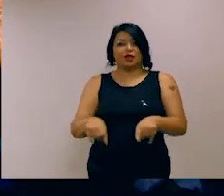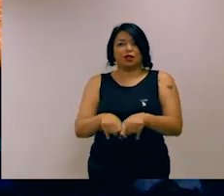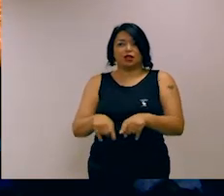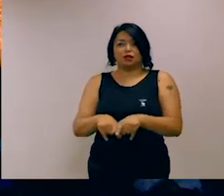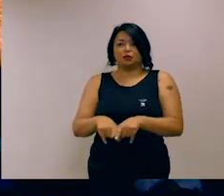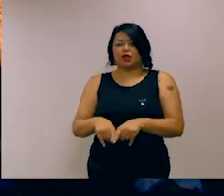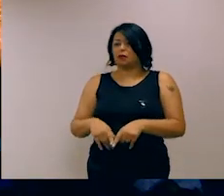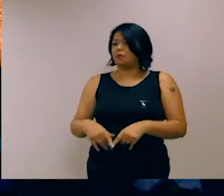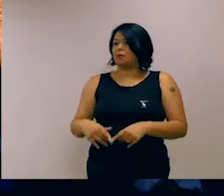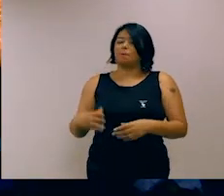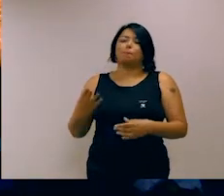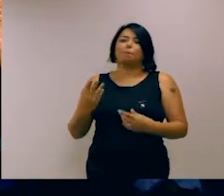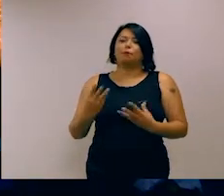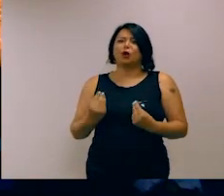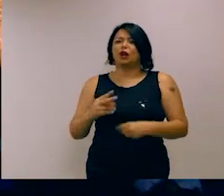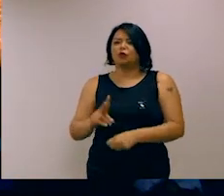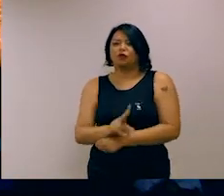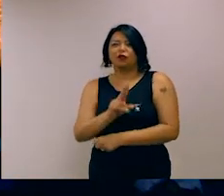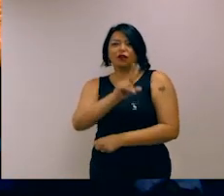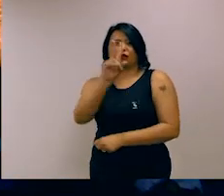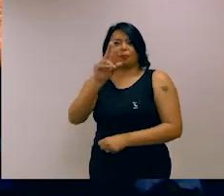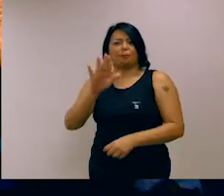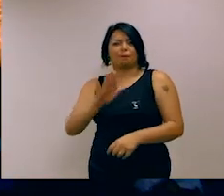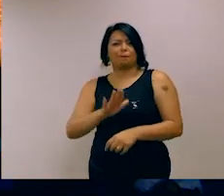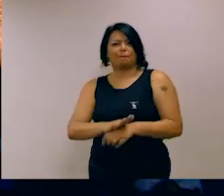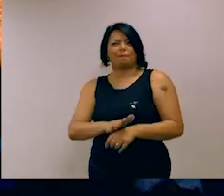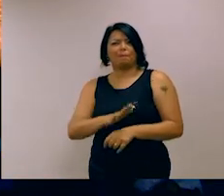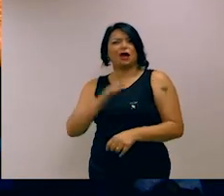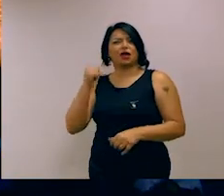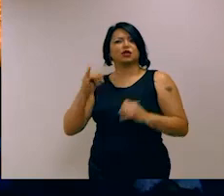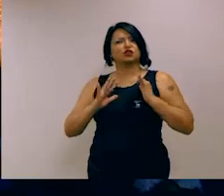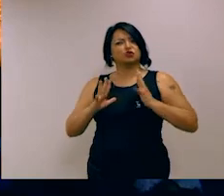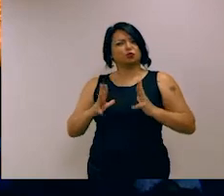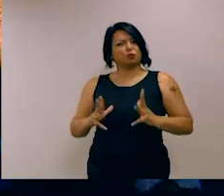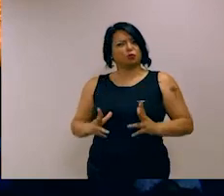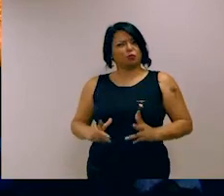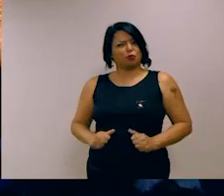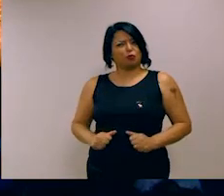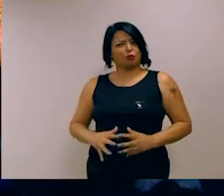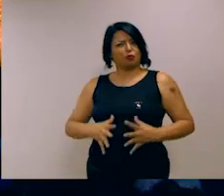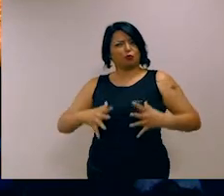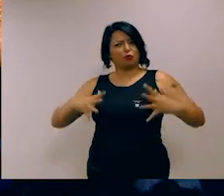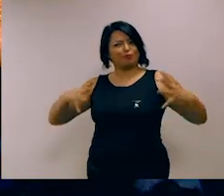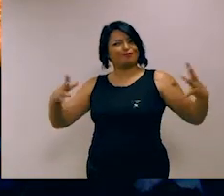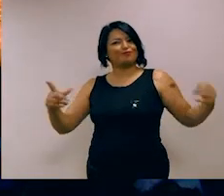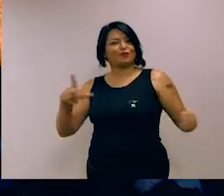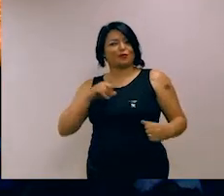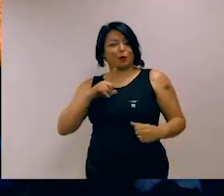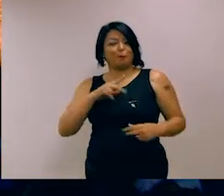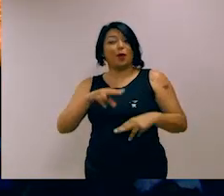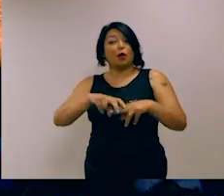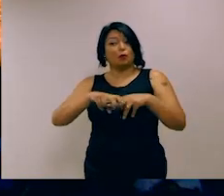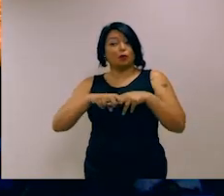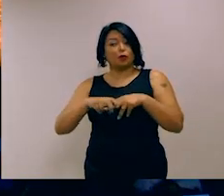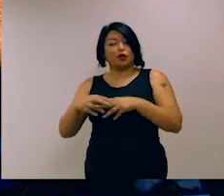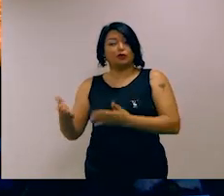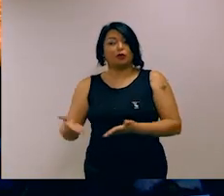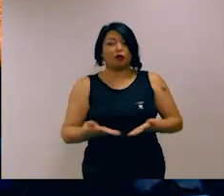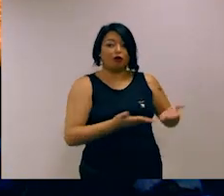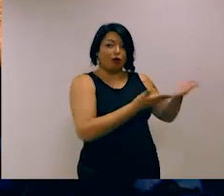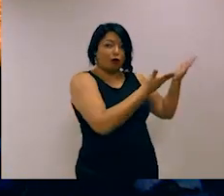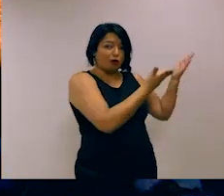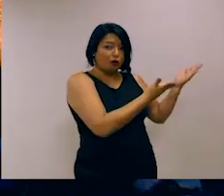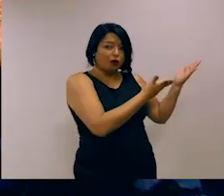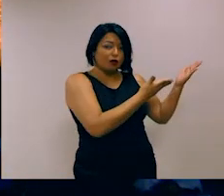lives. And it has to be as abundant and clean as possible. That's why I put this video here behind